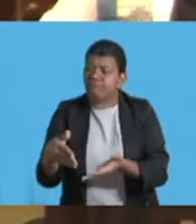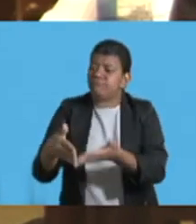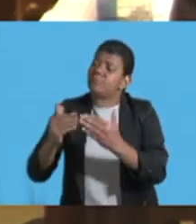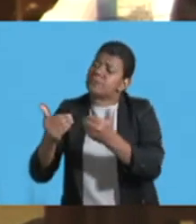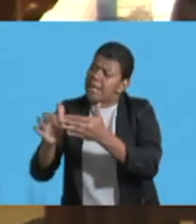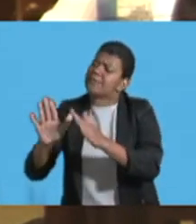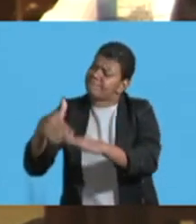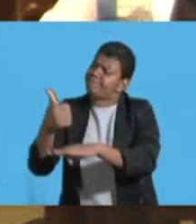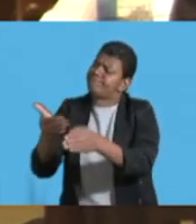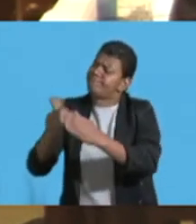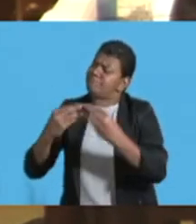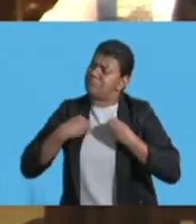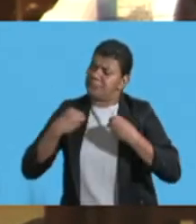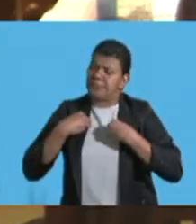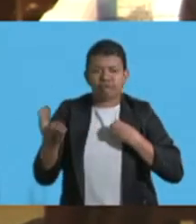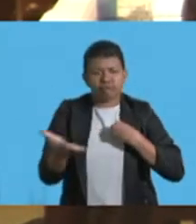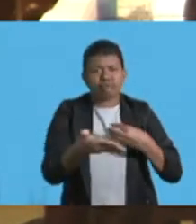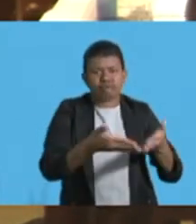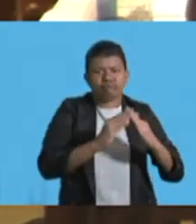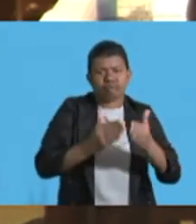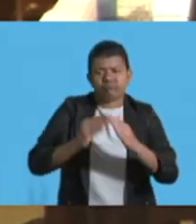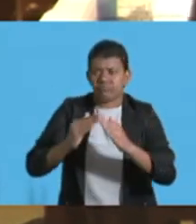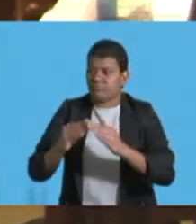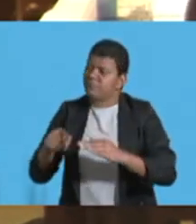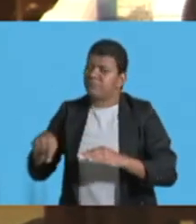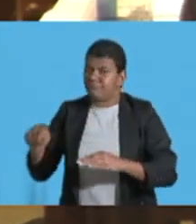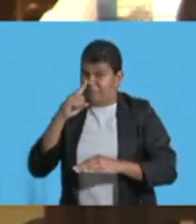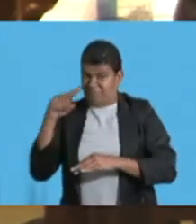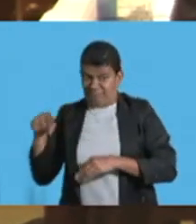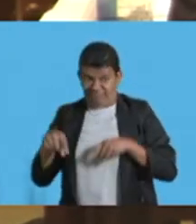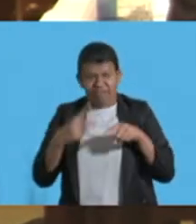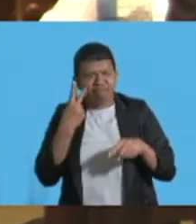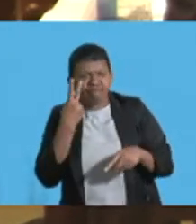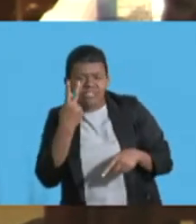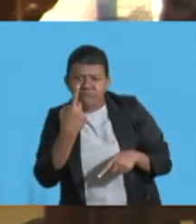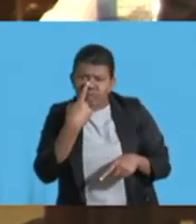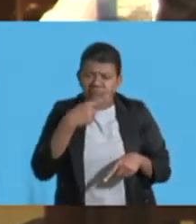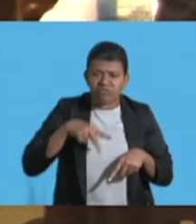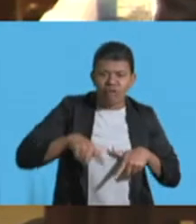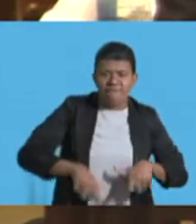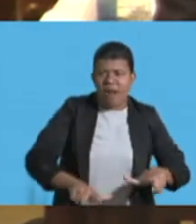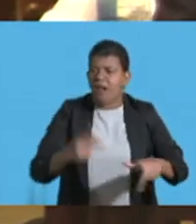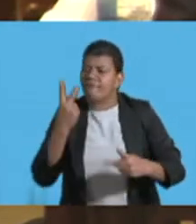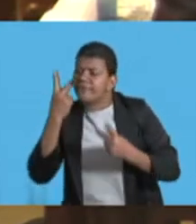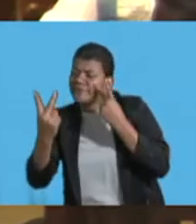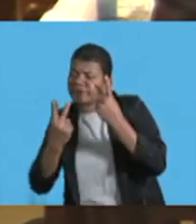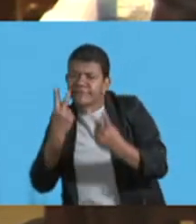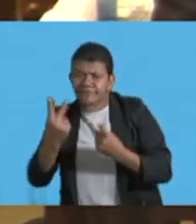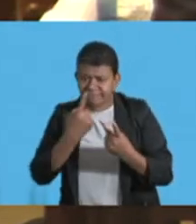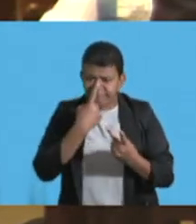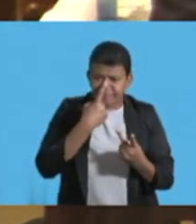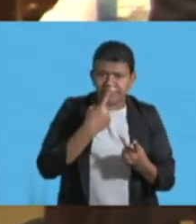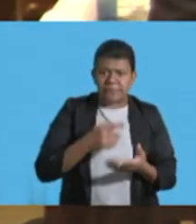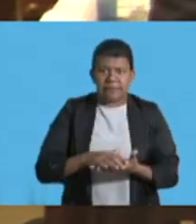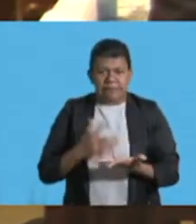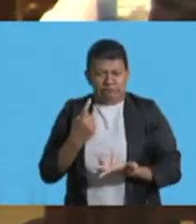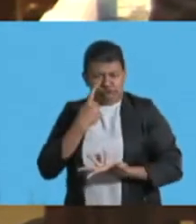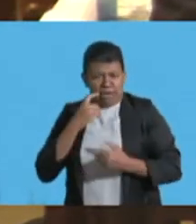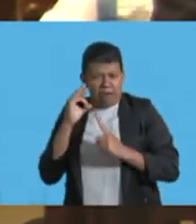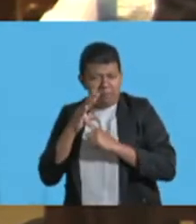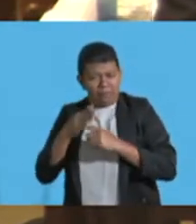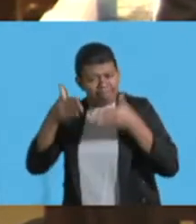of passengers and cargo between our maritime island and main port of Fiji in Suva, Lautoka, and